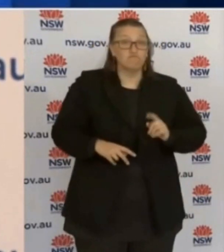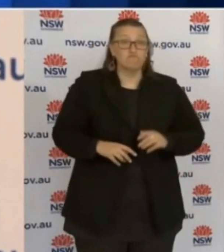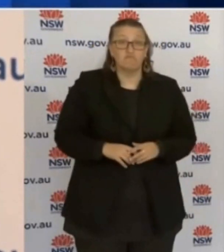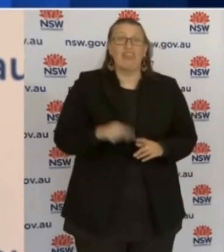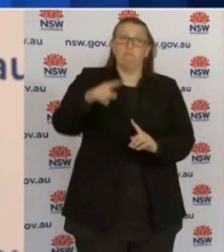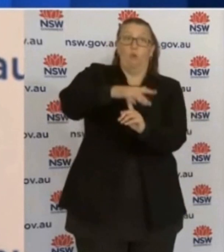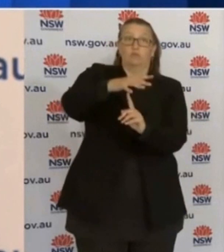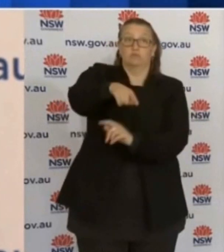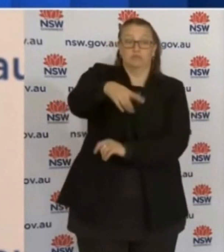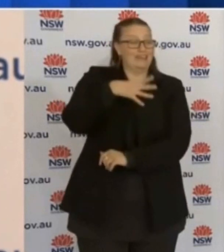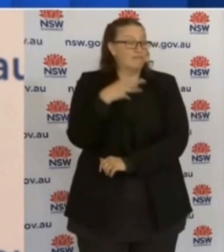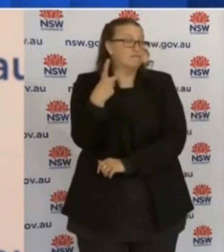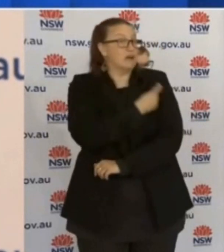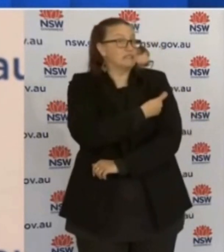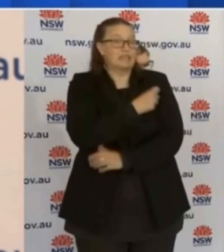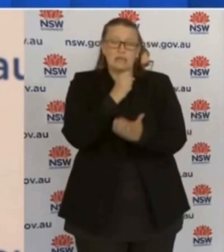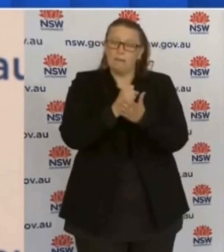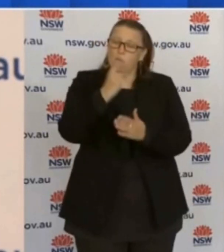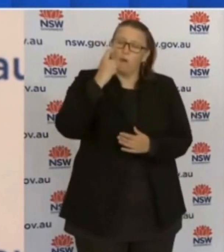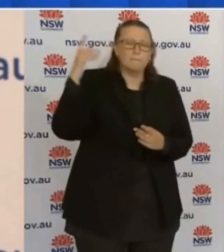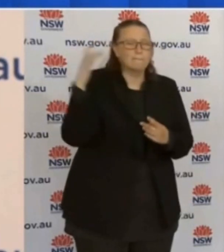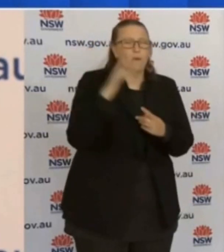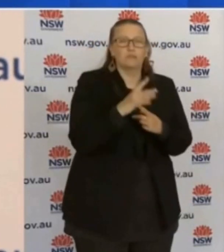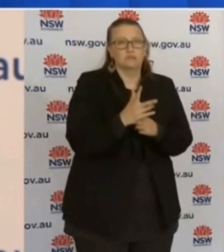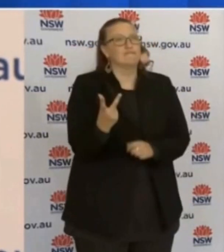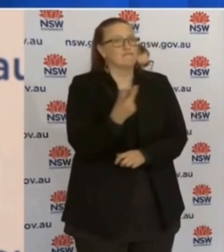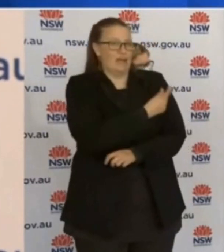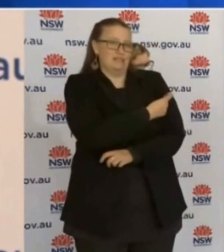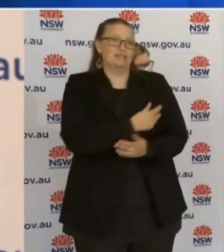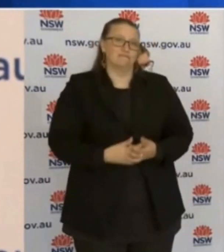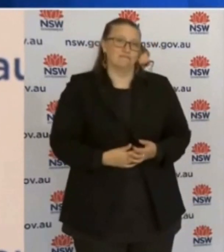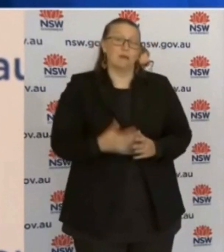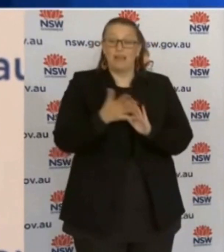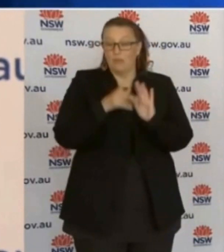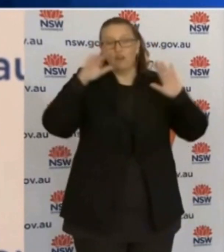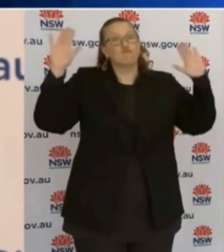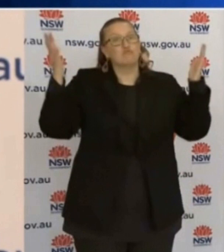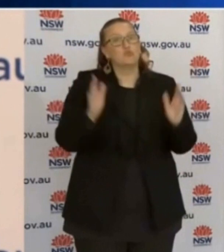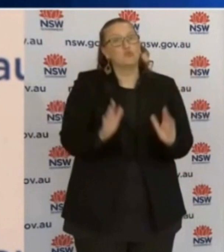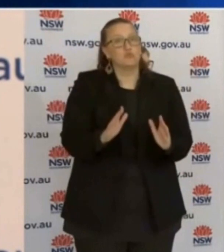key to us having greater freedom, and key to us making sure we hit those vaccination targets.